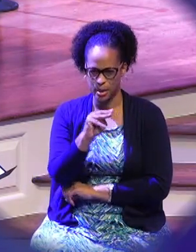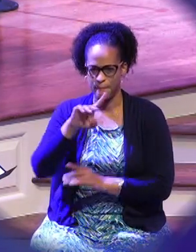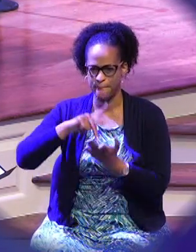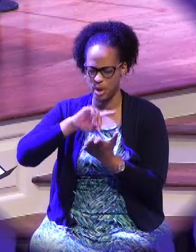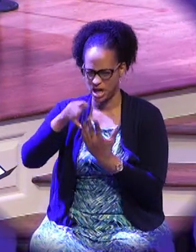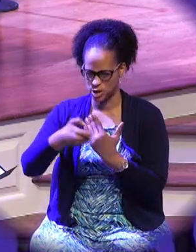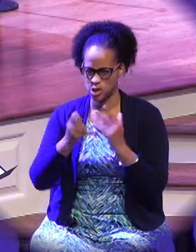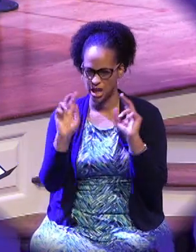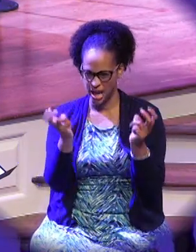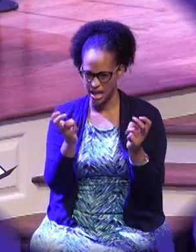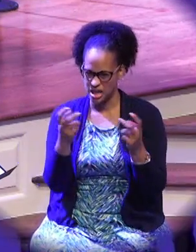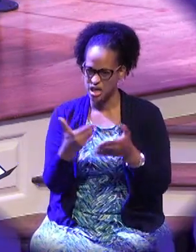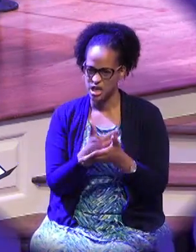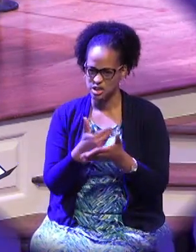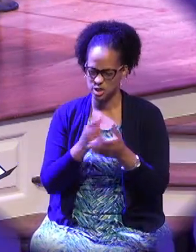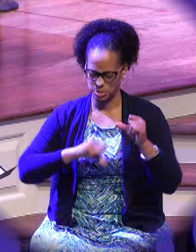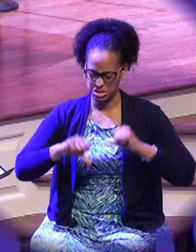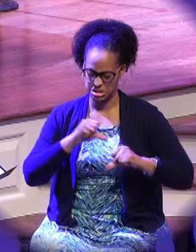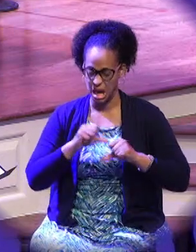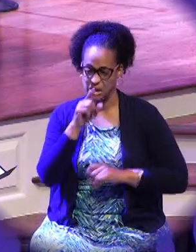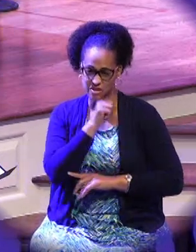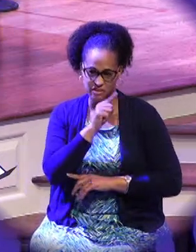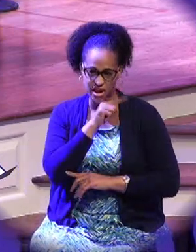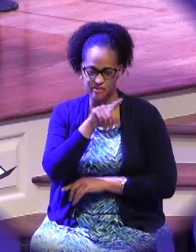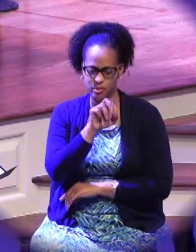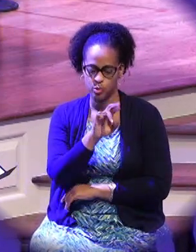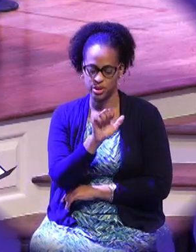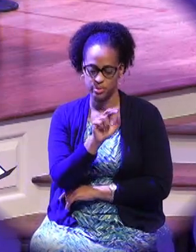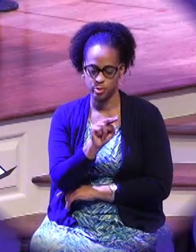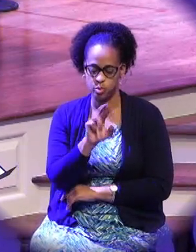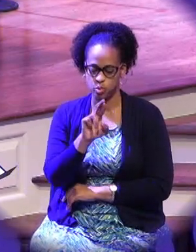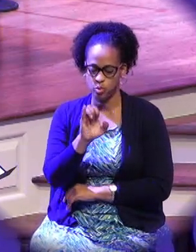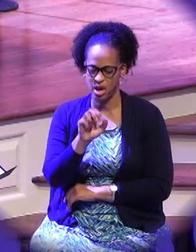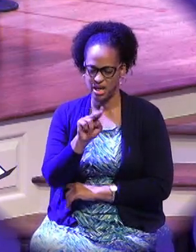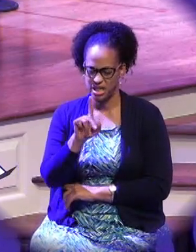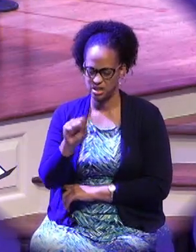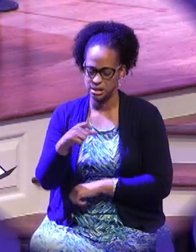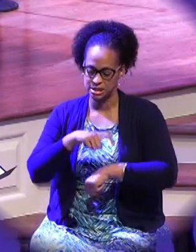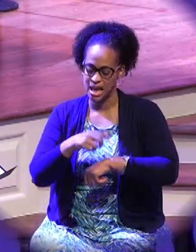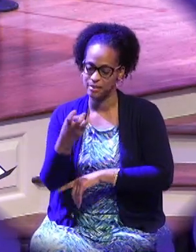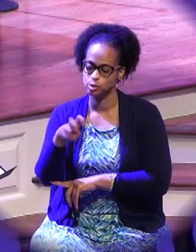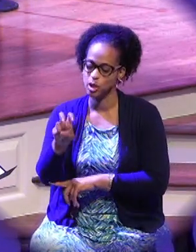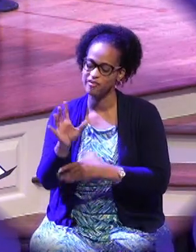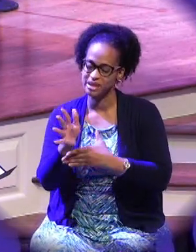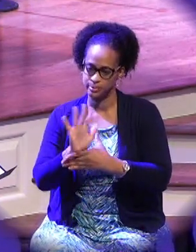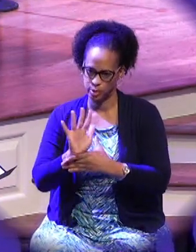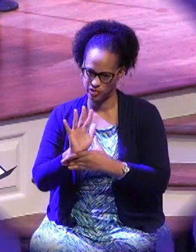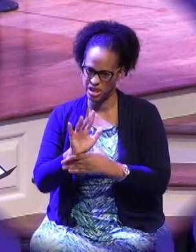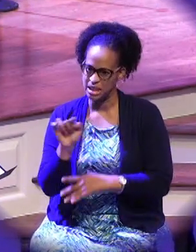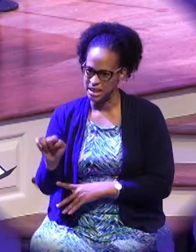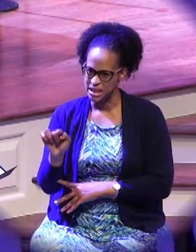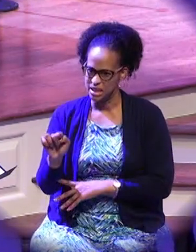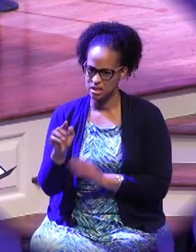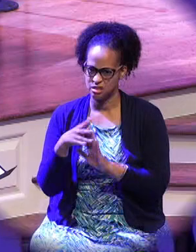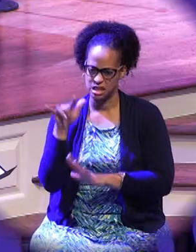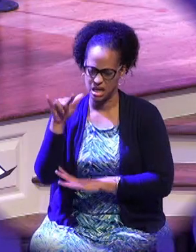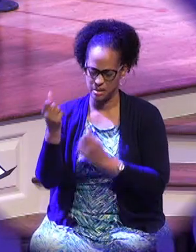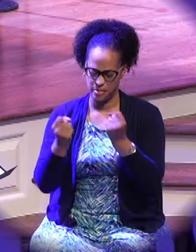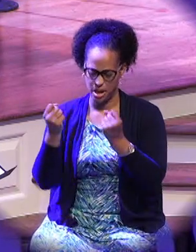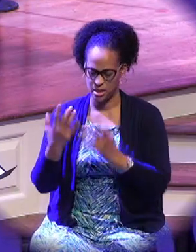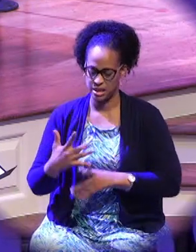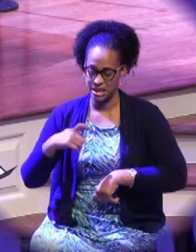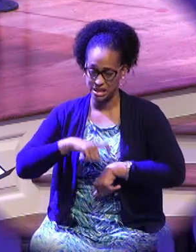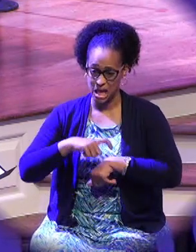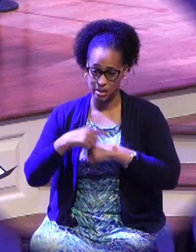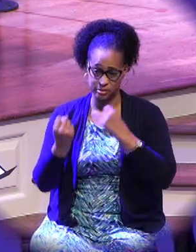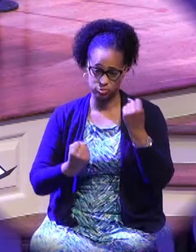new sci-fi movie with Ryan Reynolds. It's a time-traveling movie. He is a pilot, a time-traveling